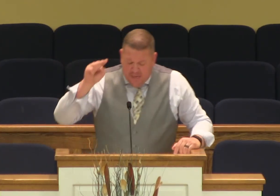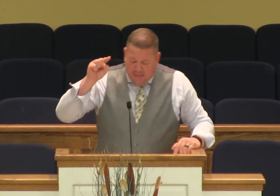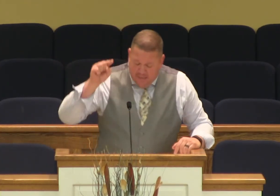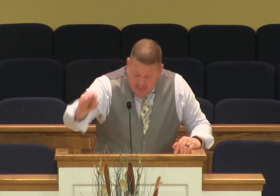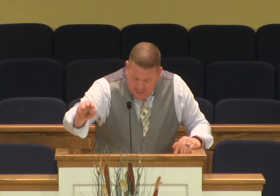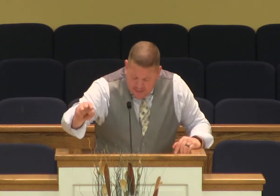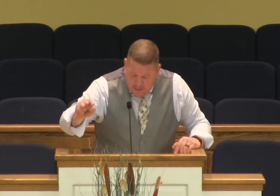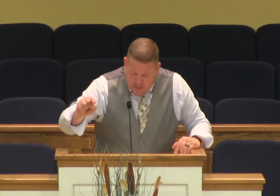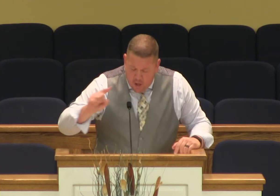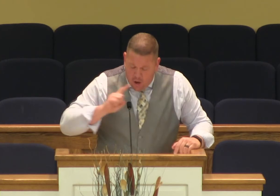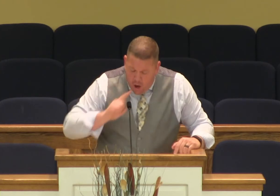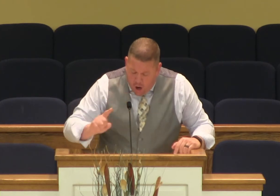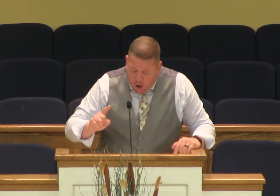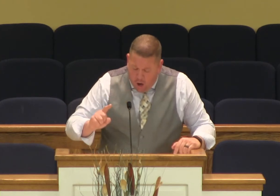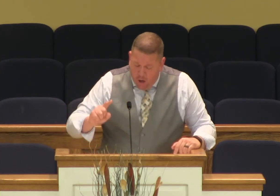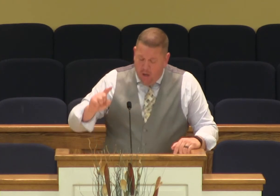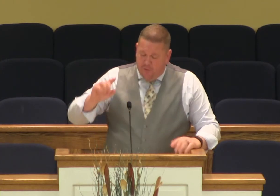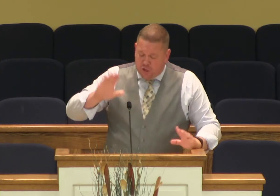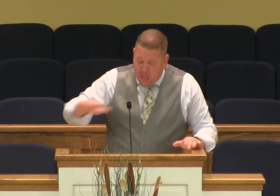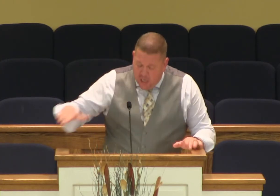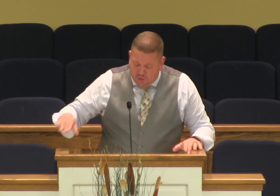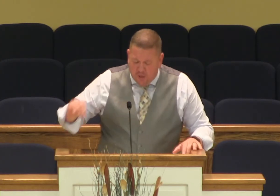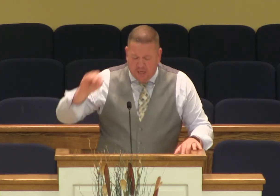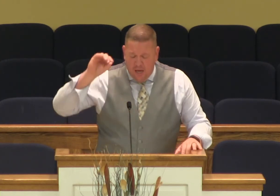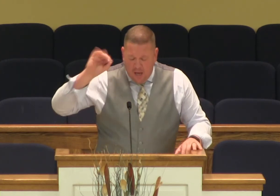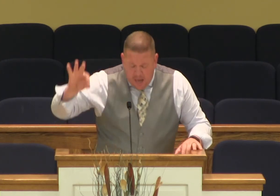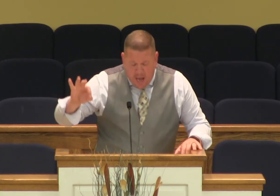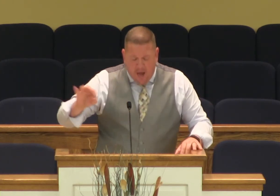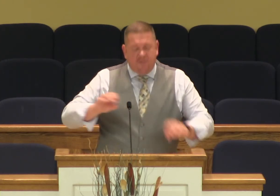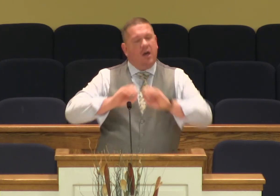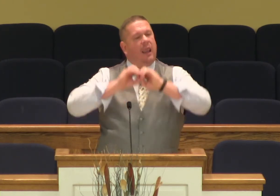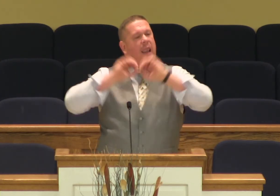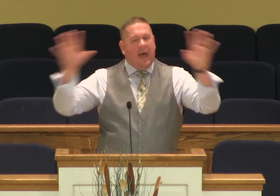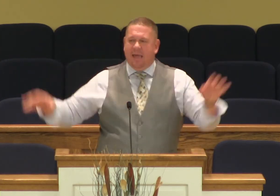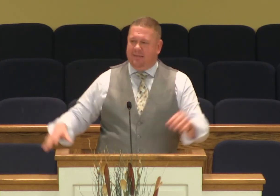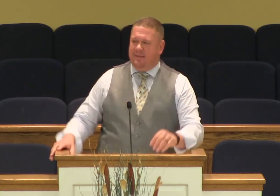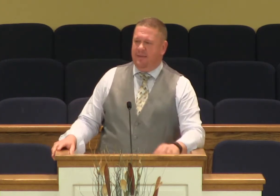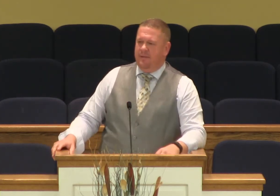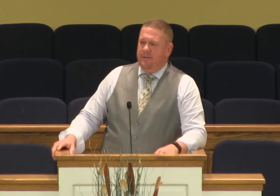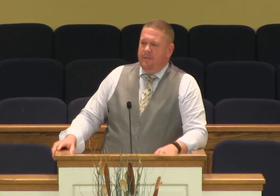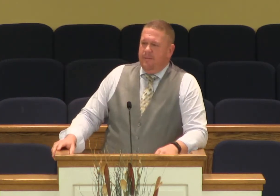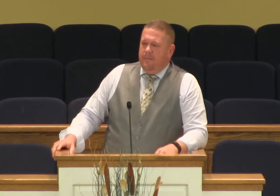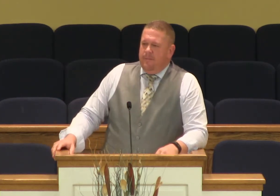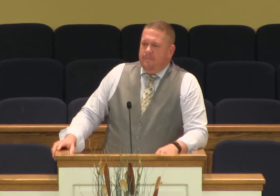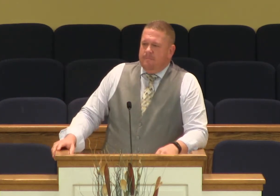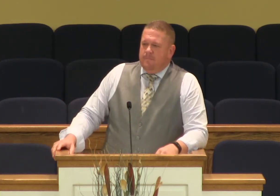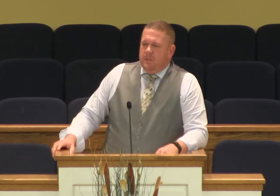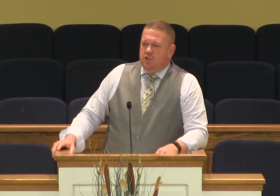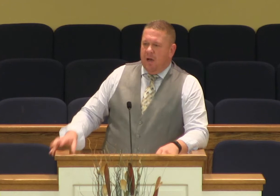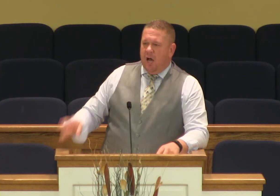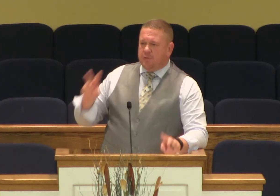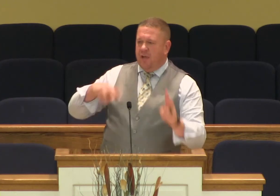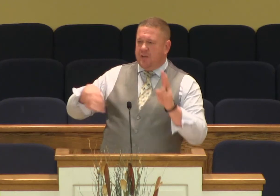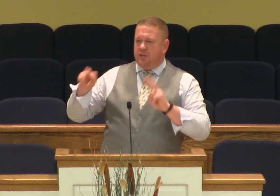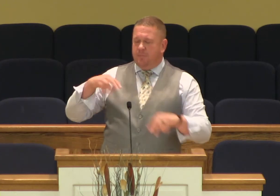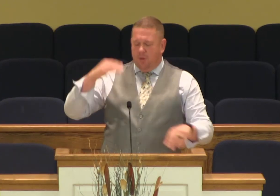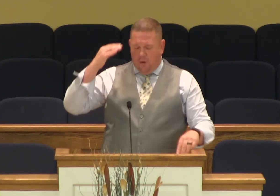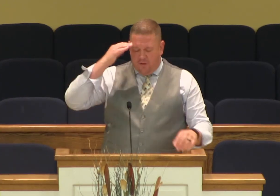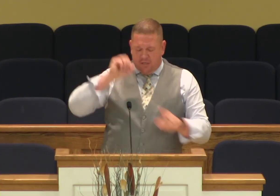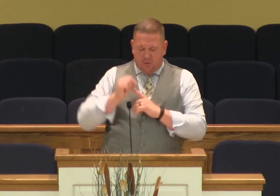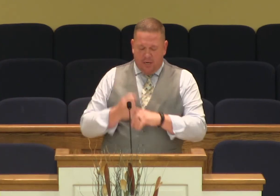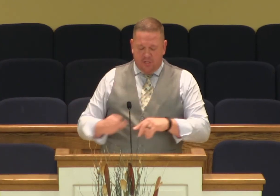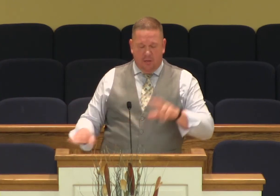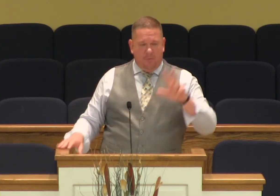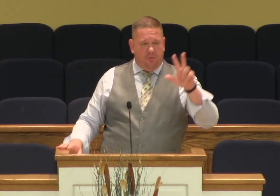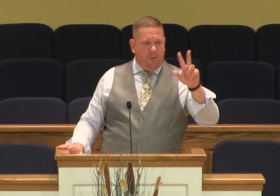5, ye are the children of light. So by observation, you'll be aware